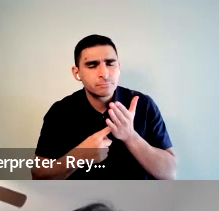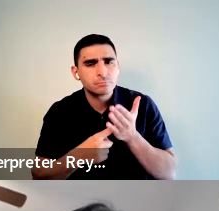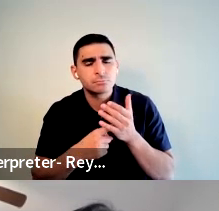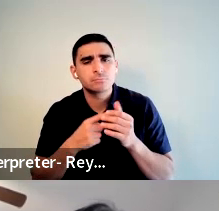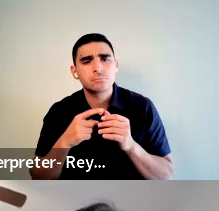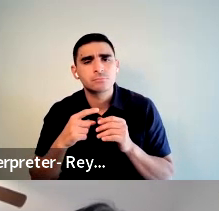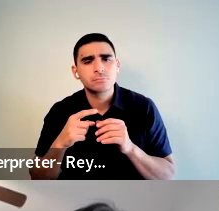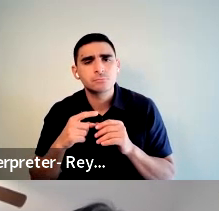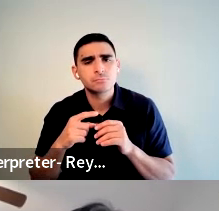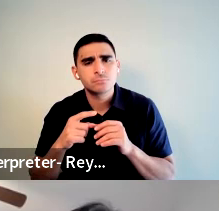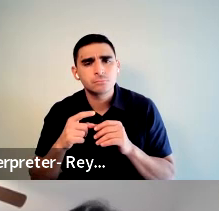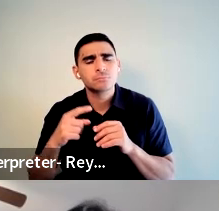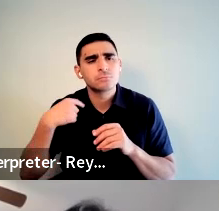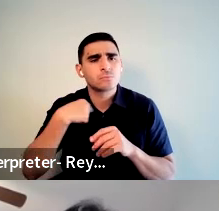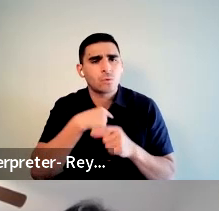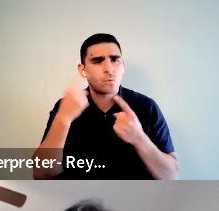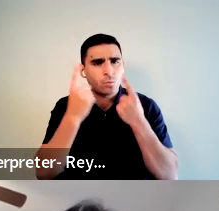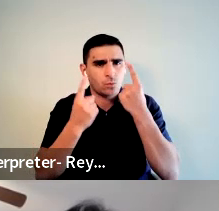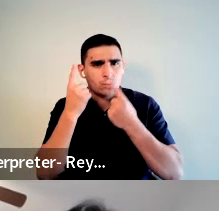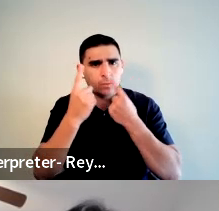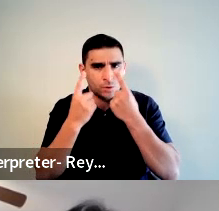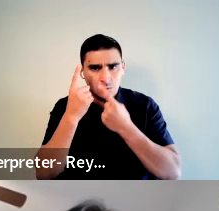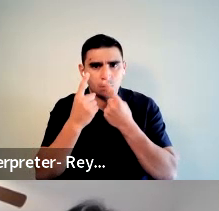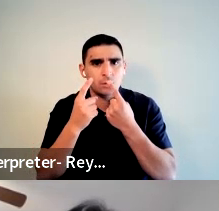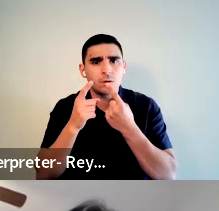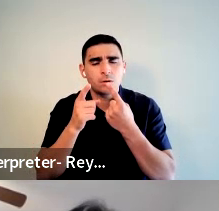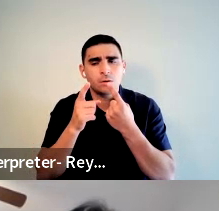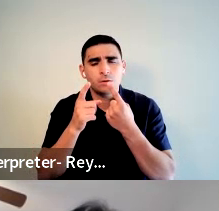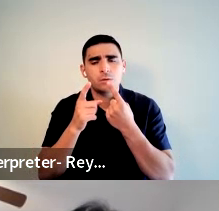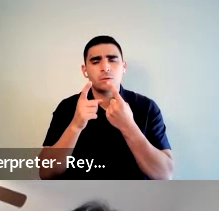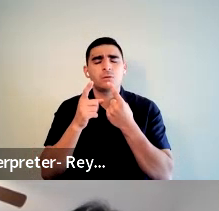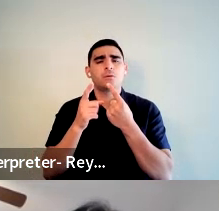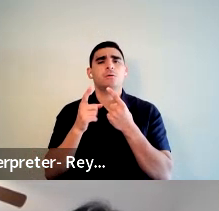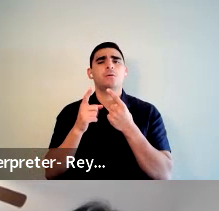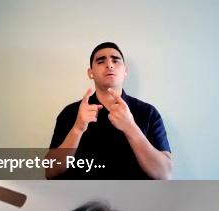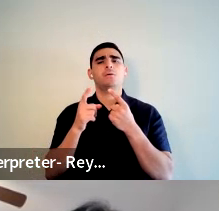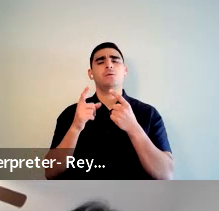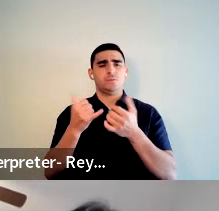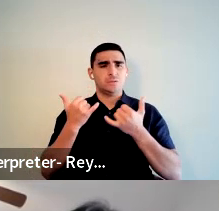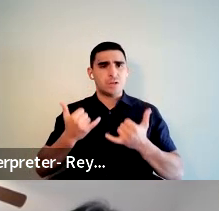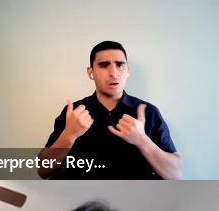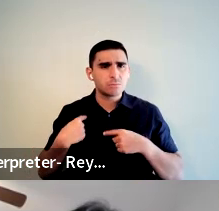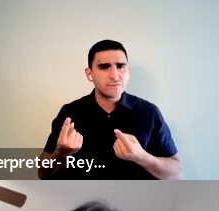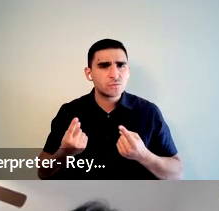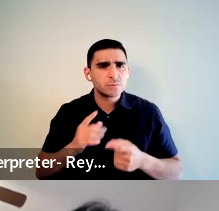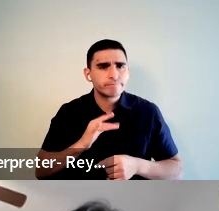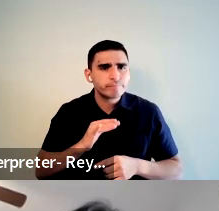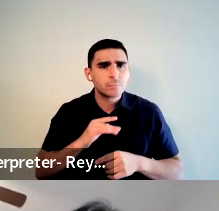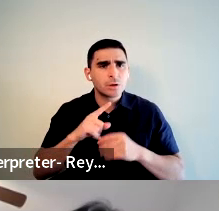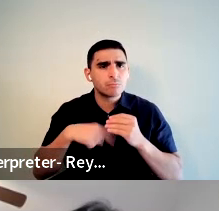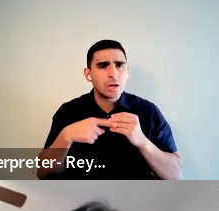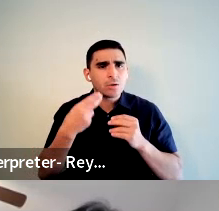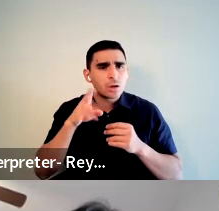able to think about what work is currently happening with the hub. So I can just share the